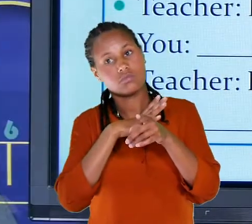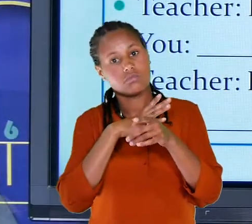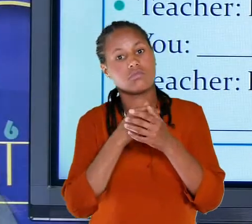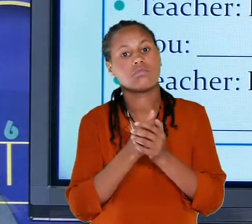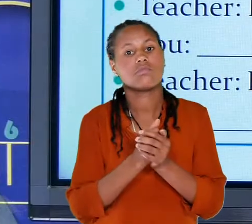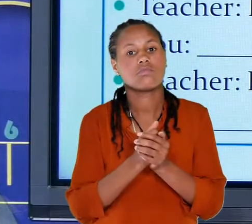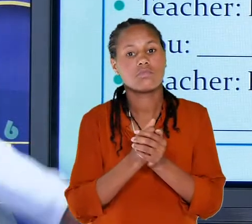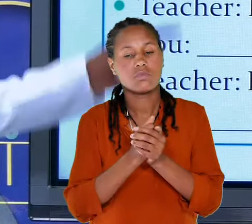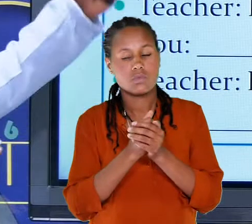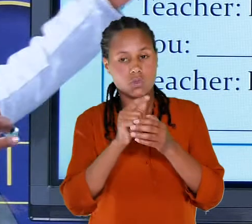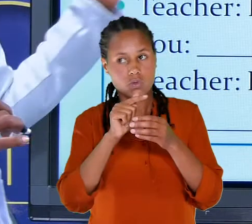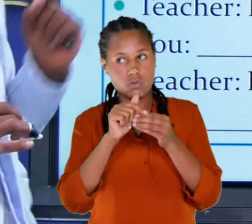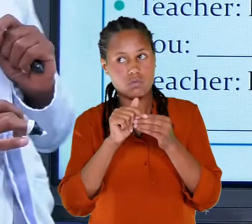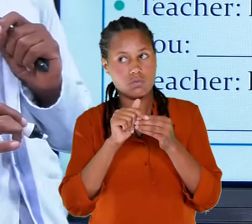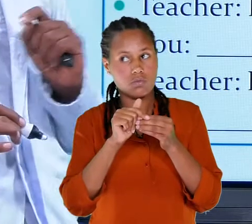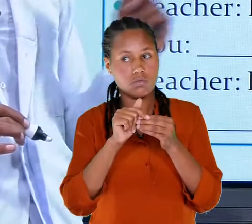one.